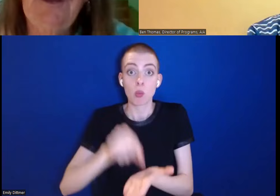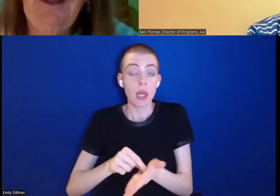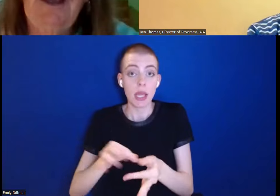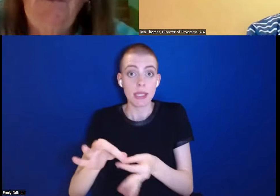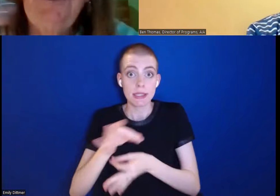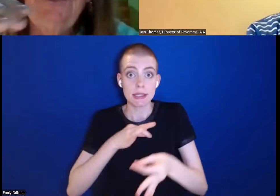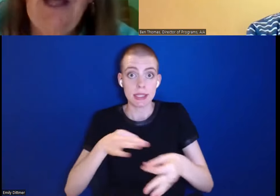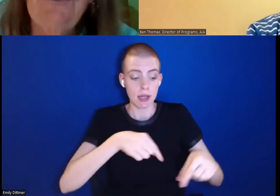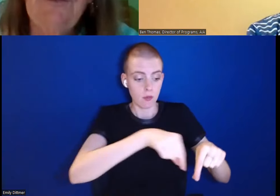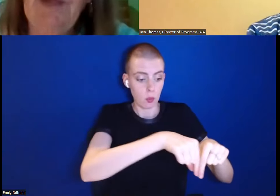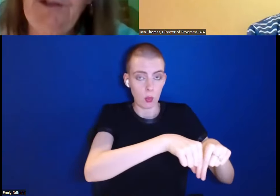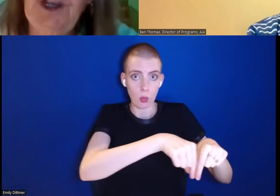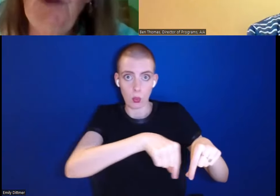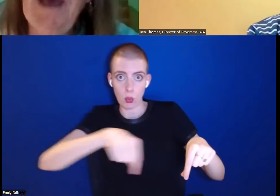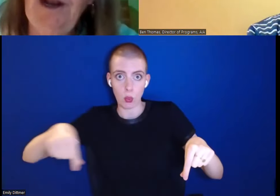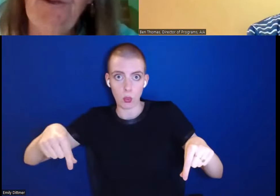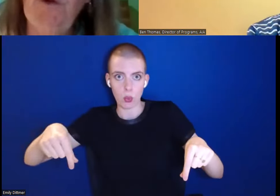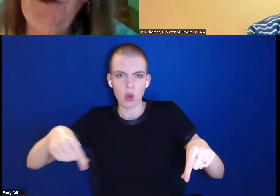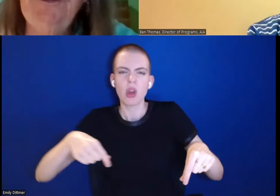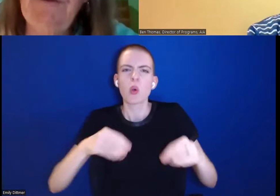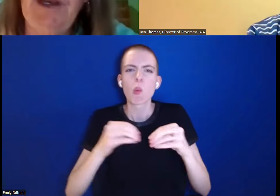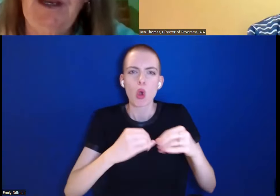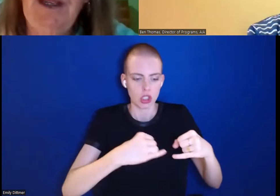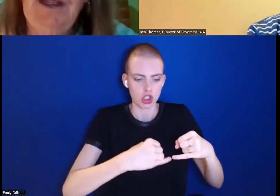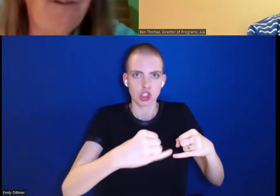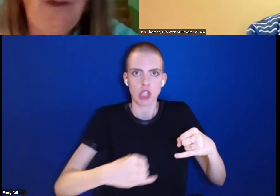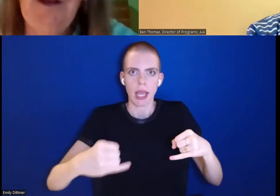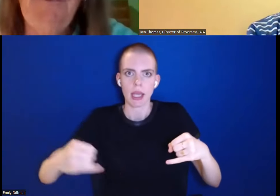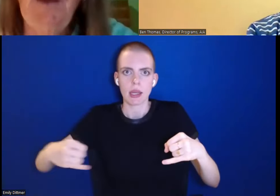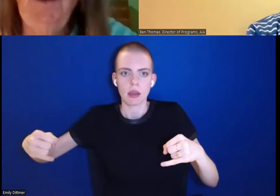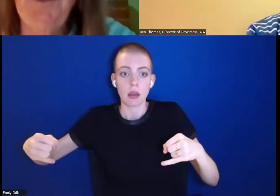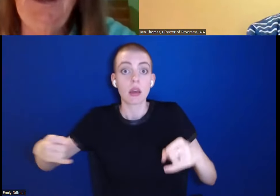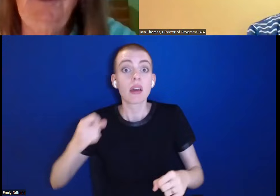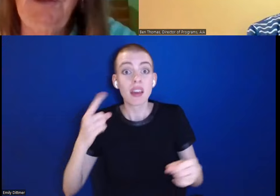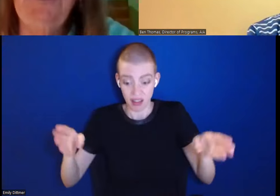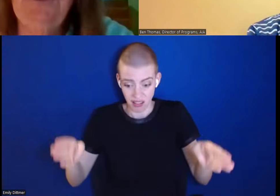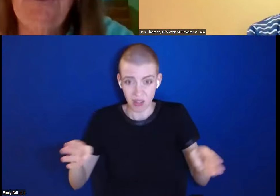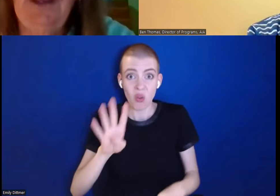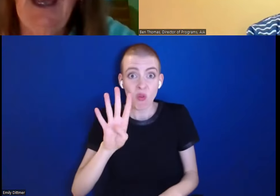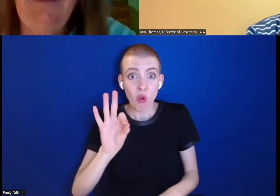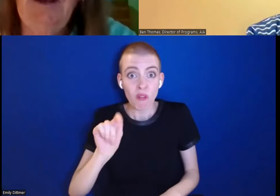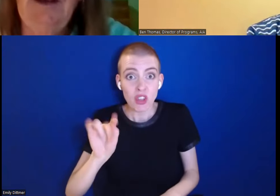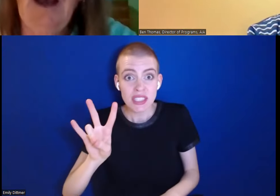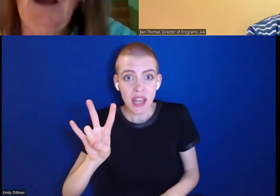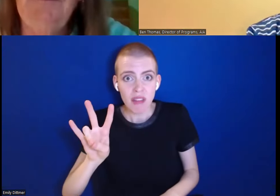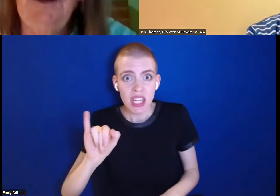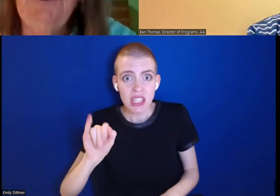across. We slice like the canoe paddles, 4'7". That's not going to fit. We print it in pieces and then, sort of have